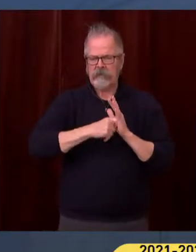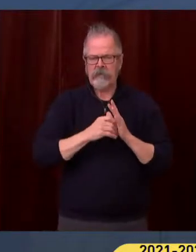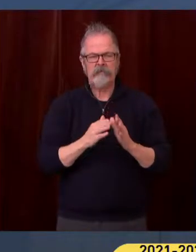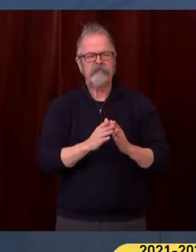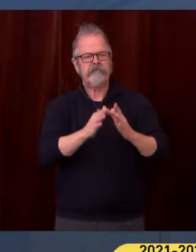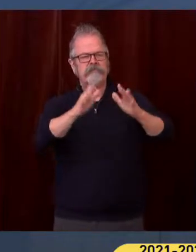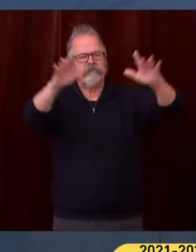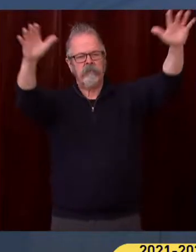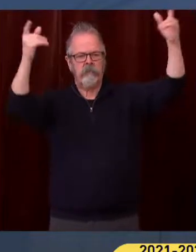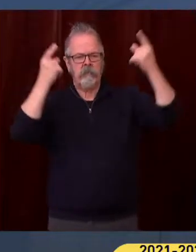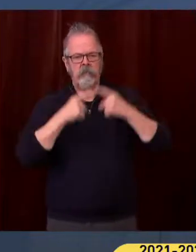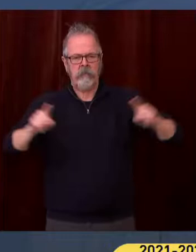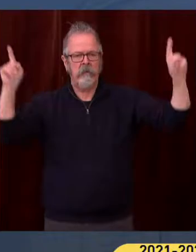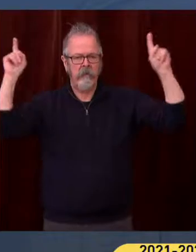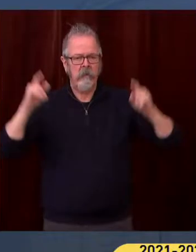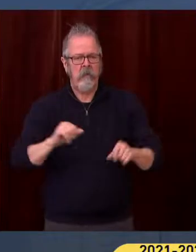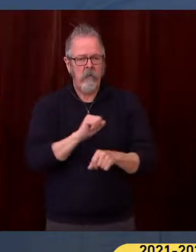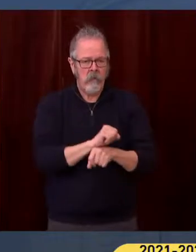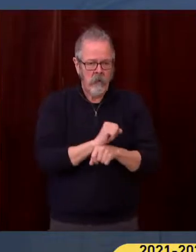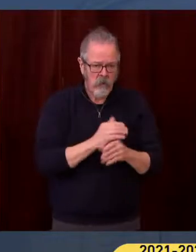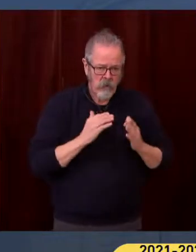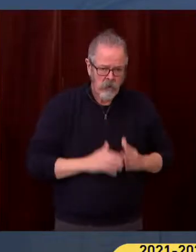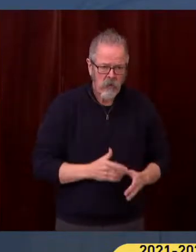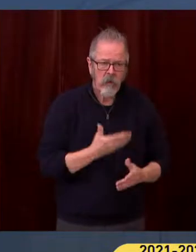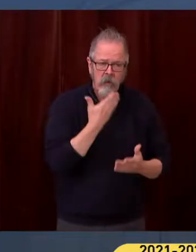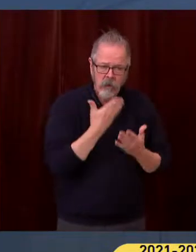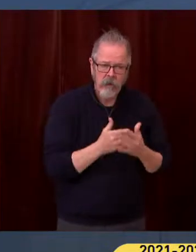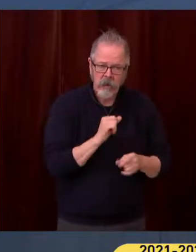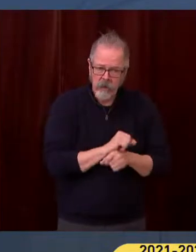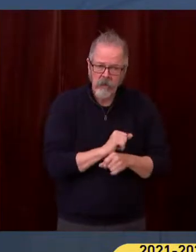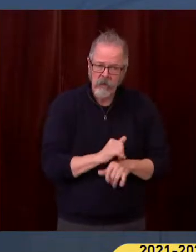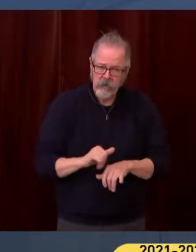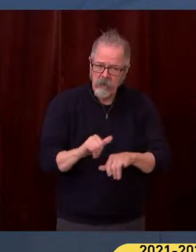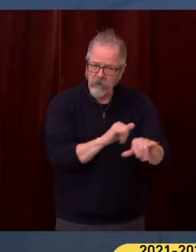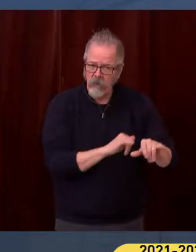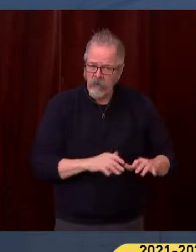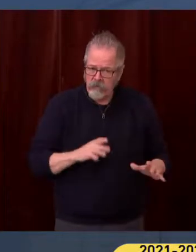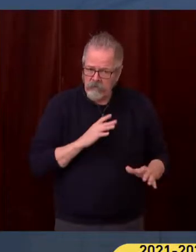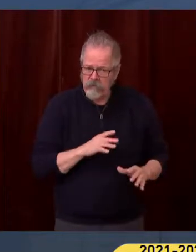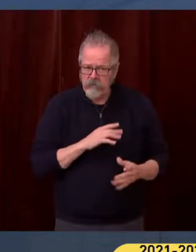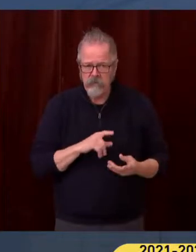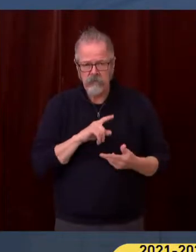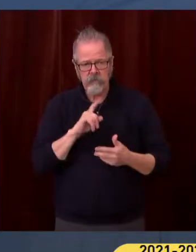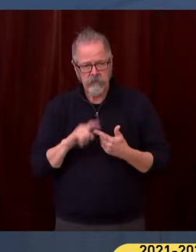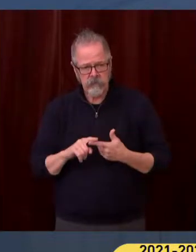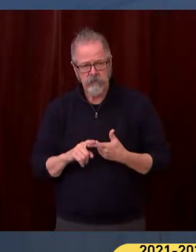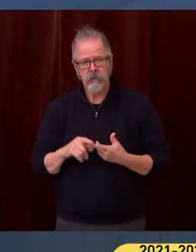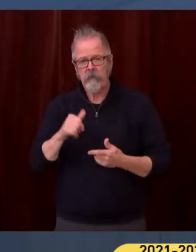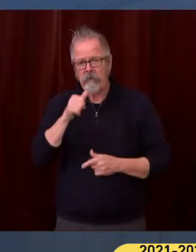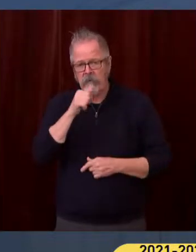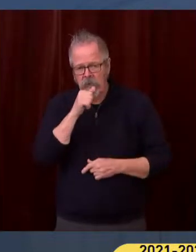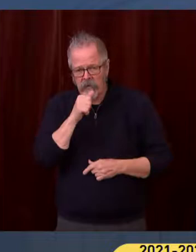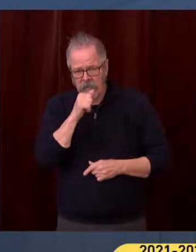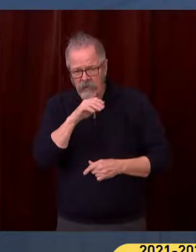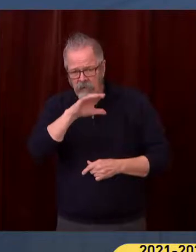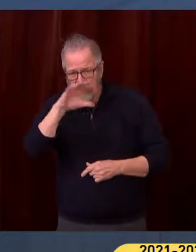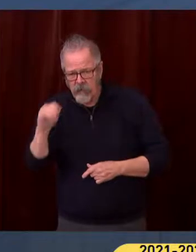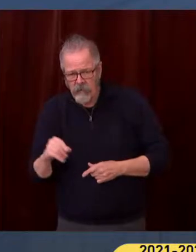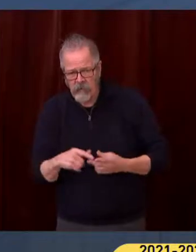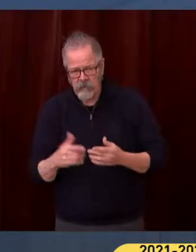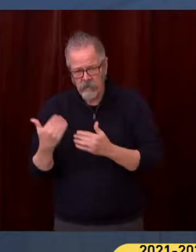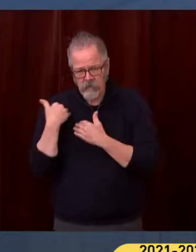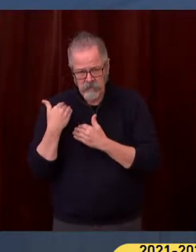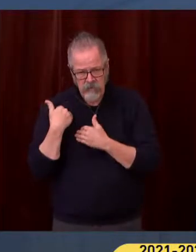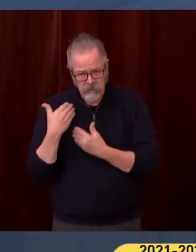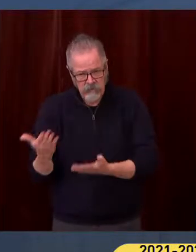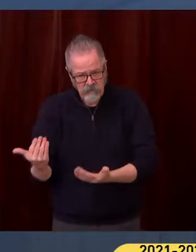that works with our partners in the industry, in the private sector, in a responsible, measured way so we can all get to 2050 together in a way